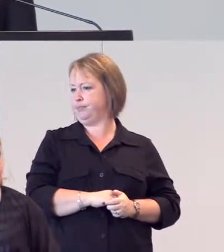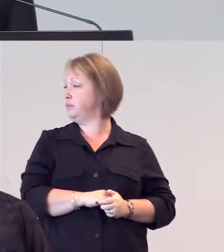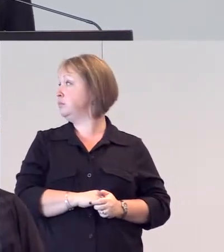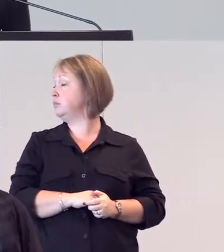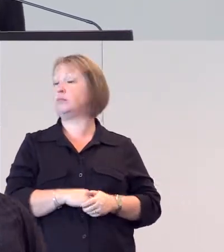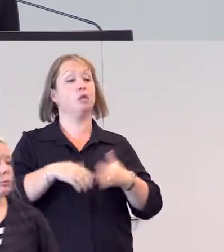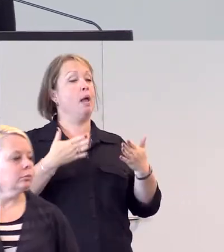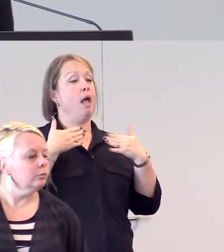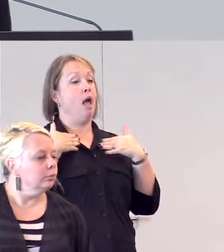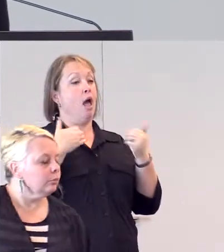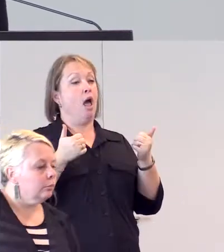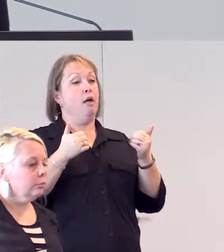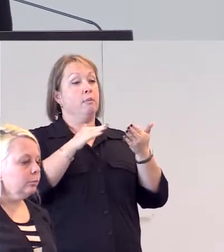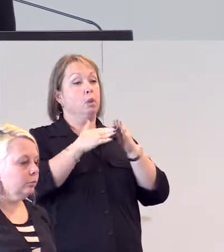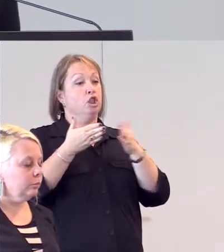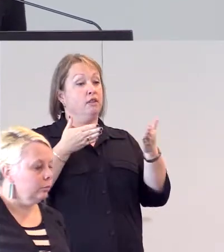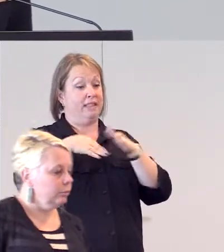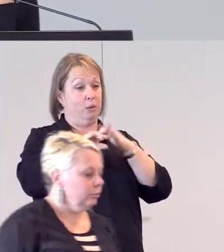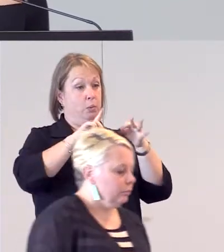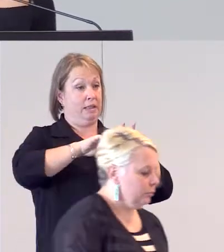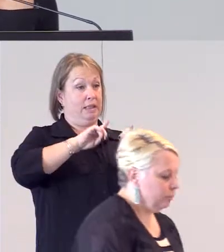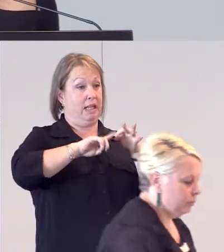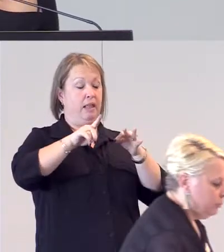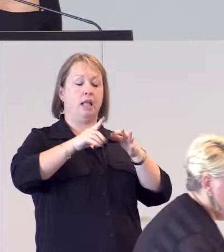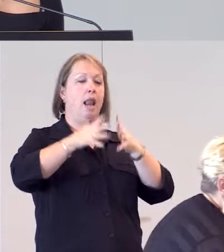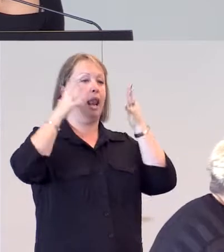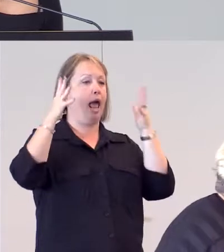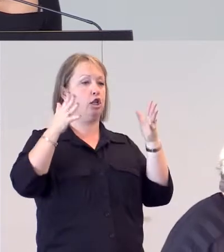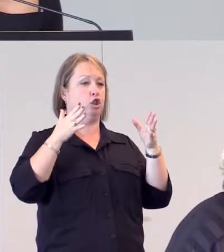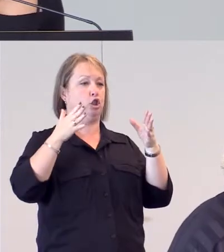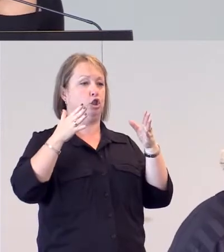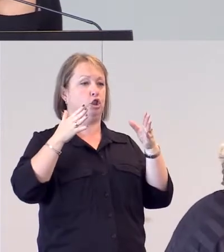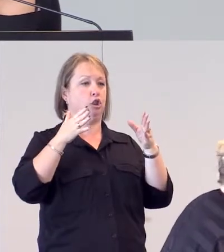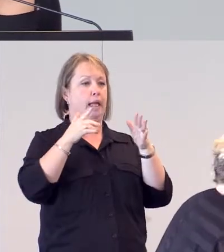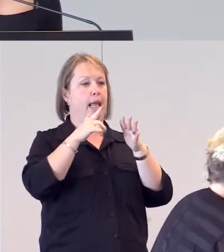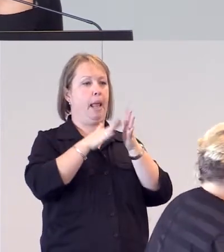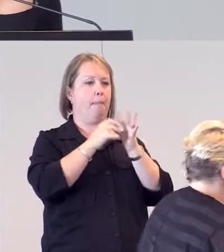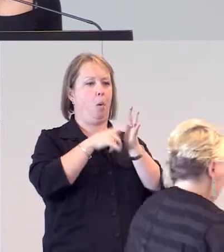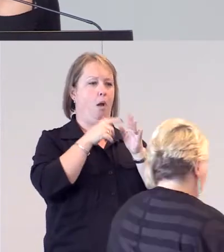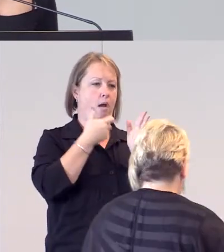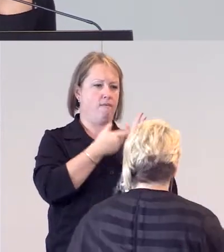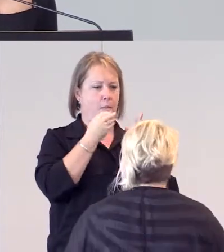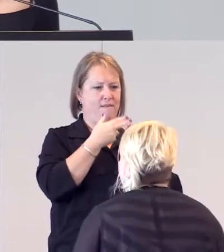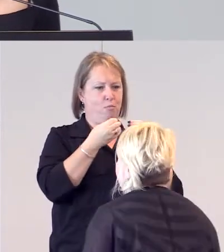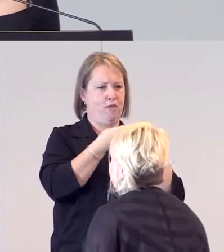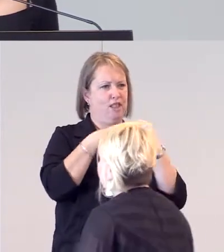So Health and Community Services in Queensland is the largest employer. As of February this year, there were